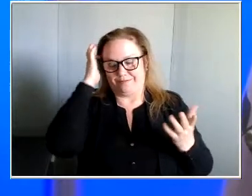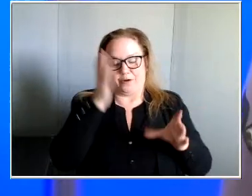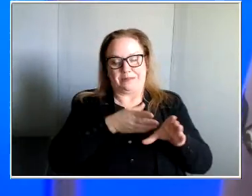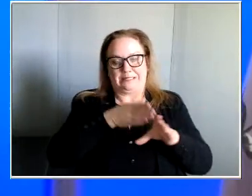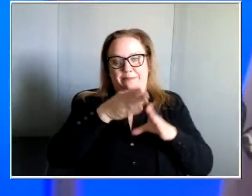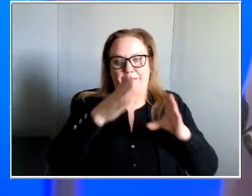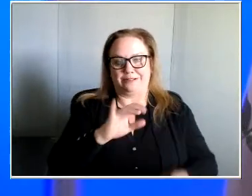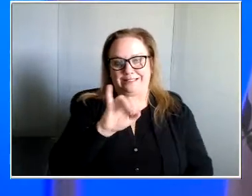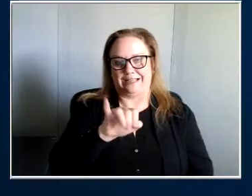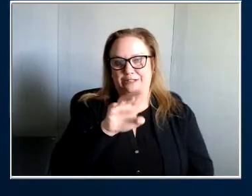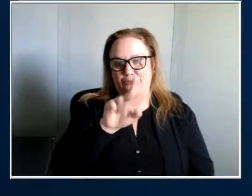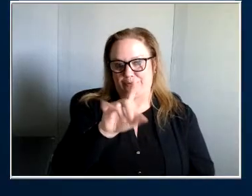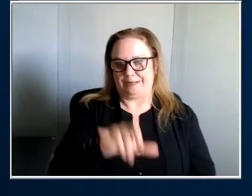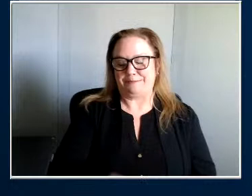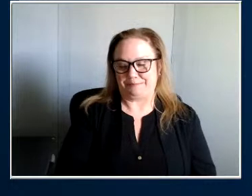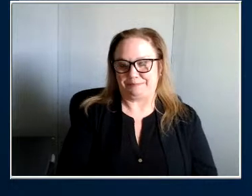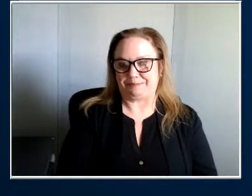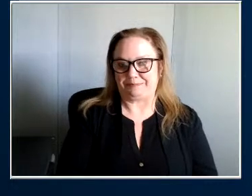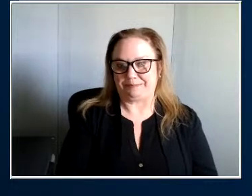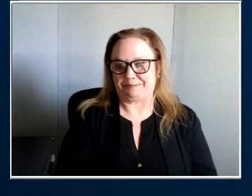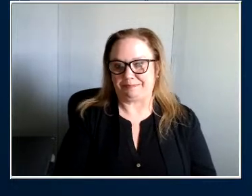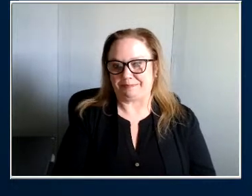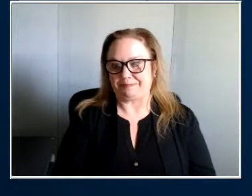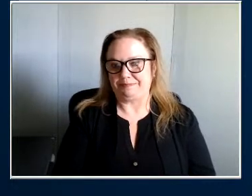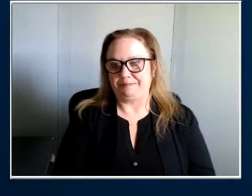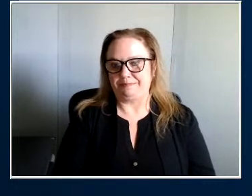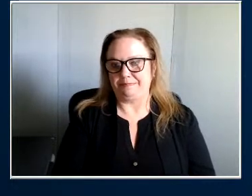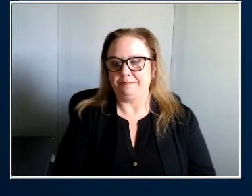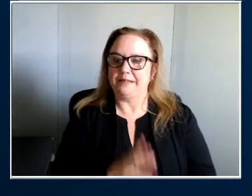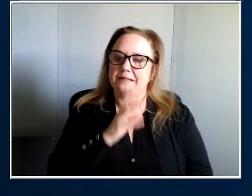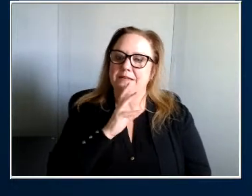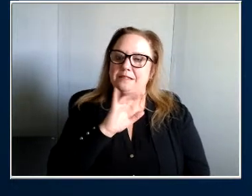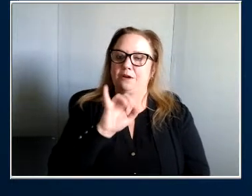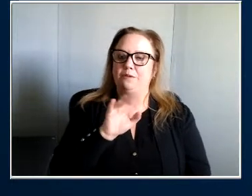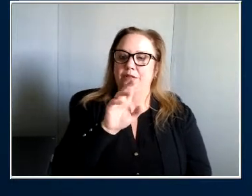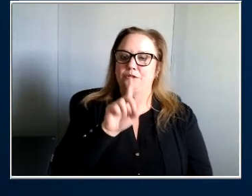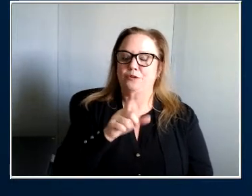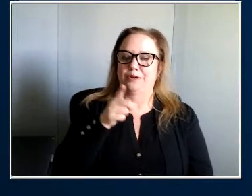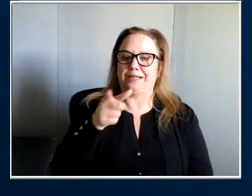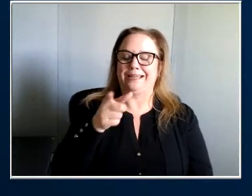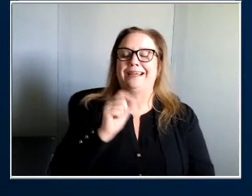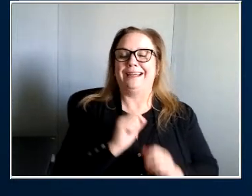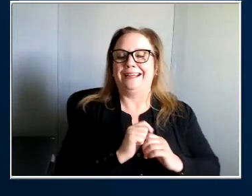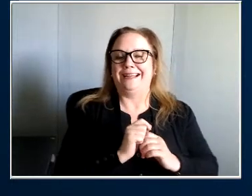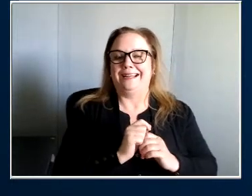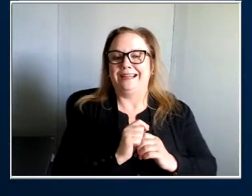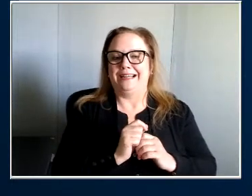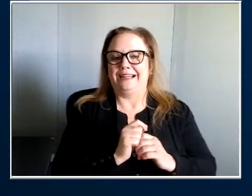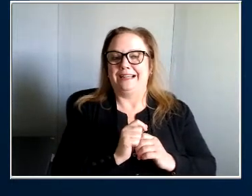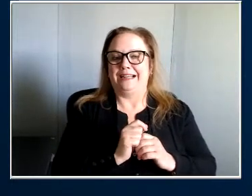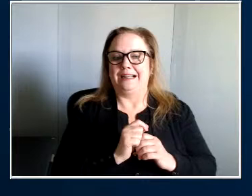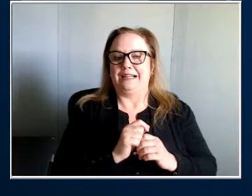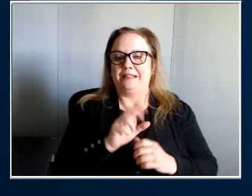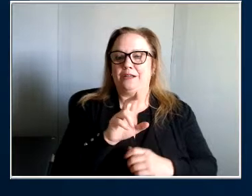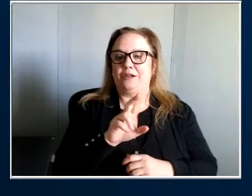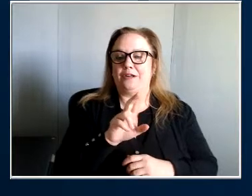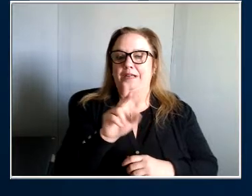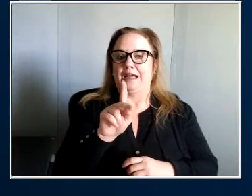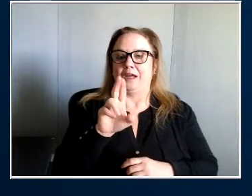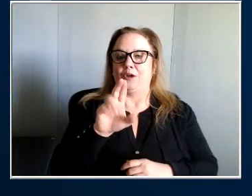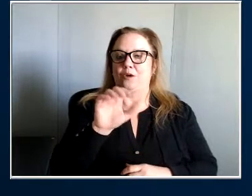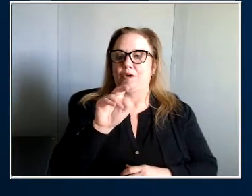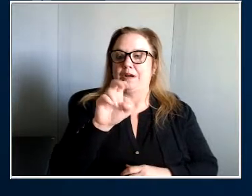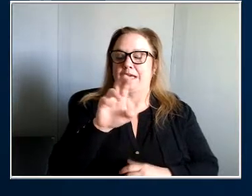Judy. So let's talk with Judy over at Missy's Boutique now. The boutique is over at the University of Kansas Cancer Center